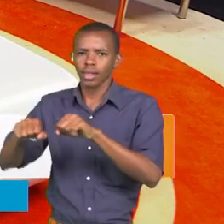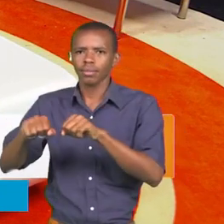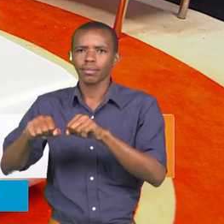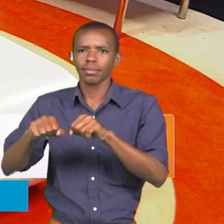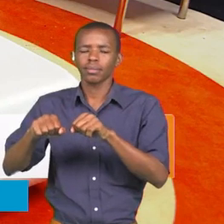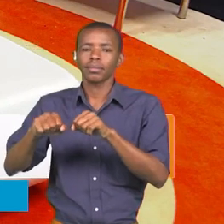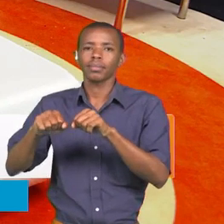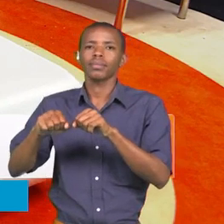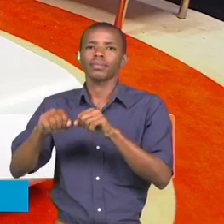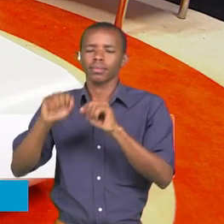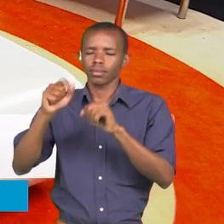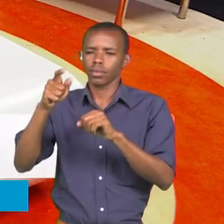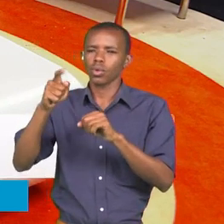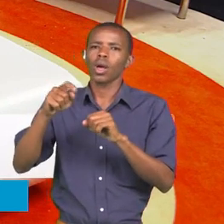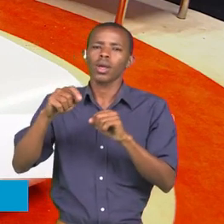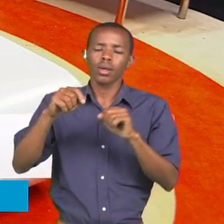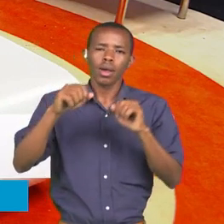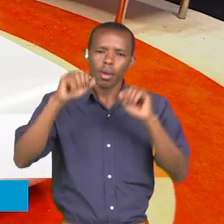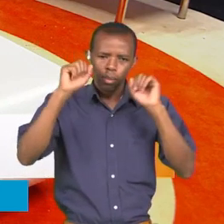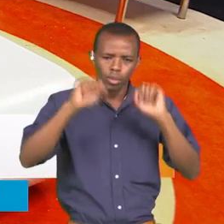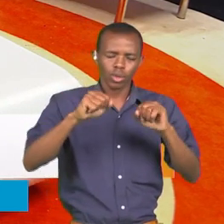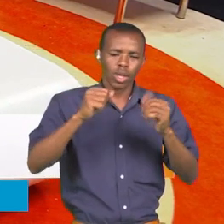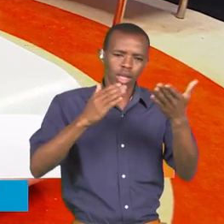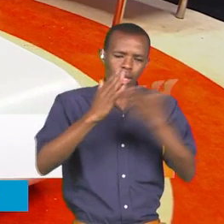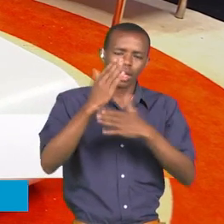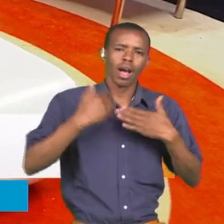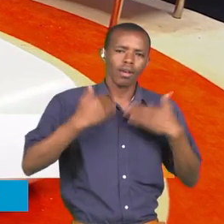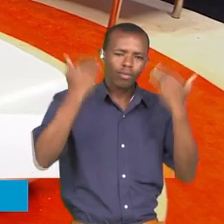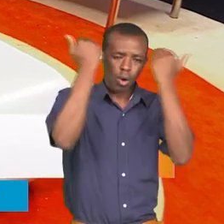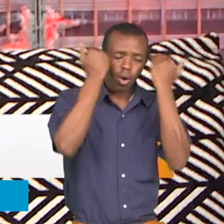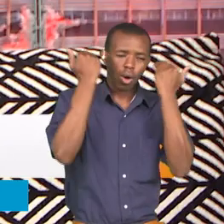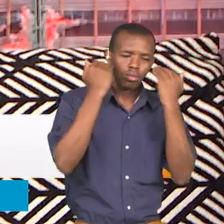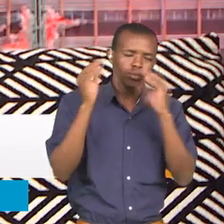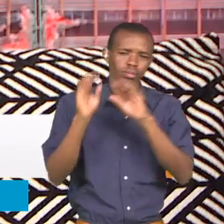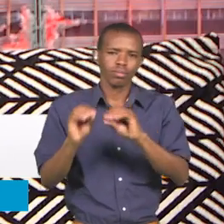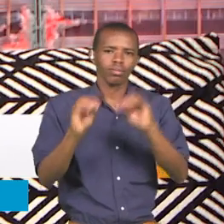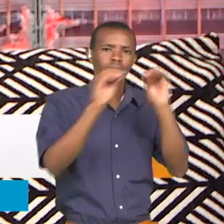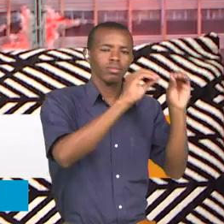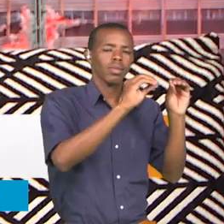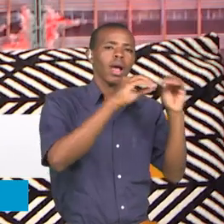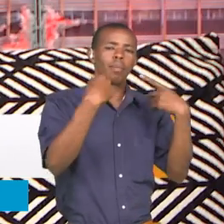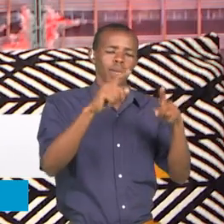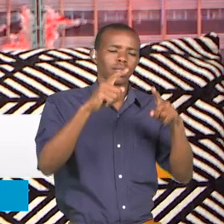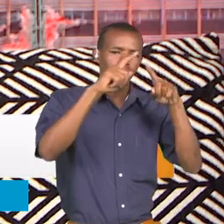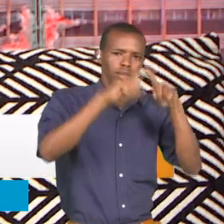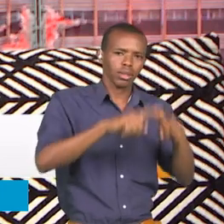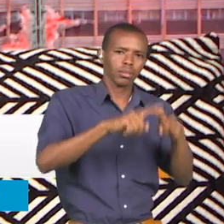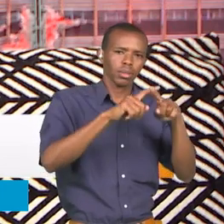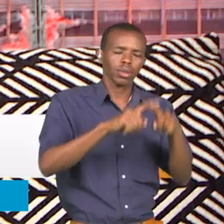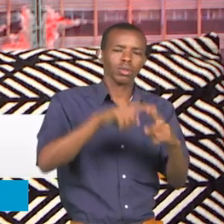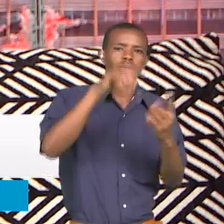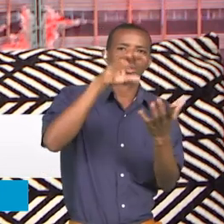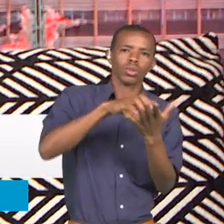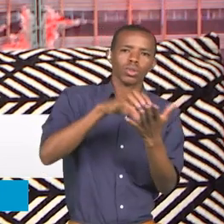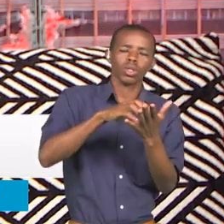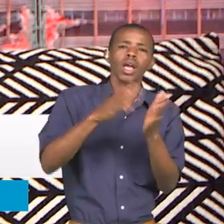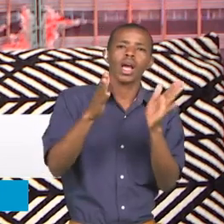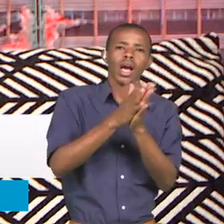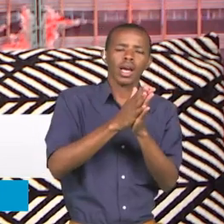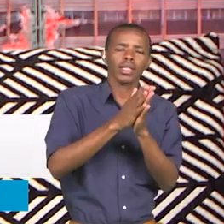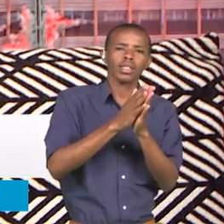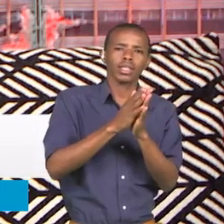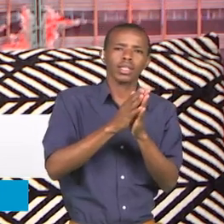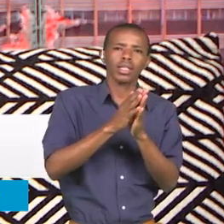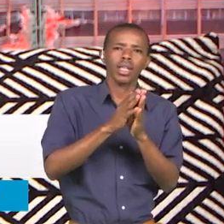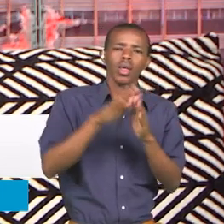yes, expound more. You are entitled to go to court. Yeah. There are some instances, especially, I think it depends on the circumstances and the entire substance